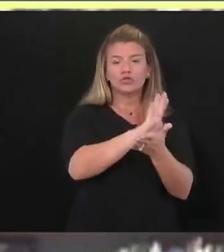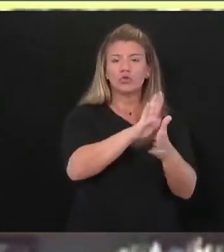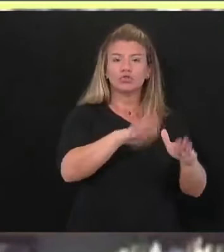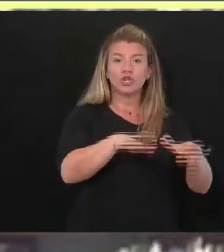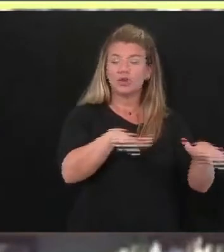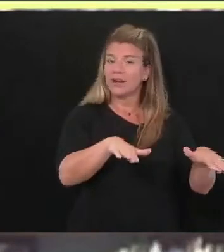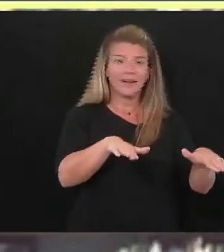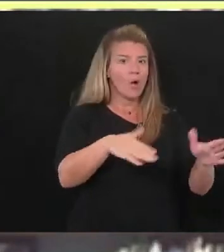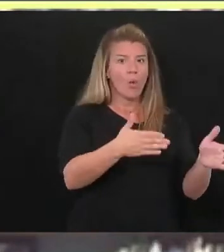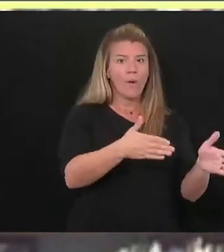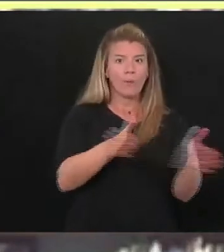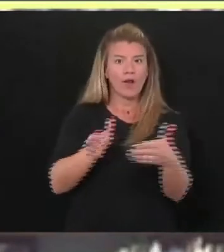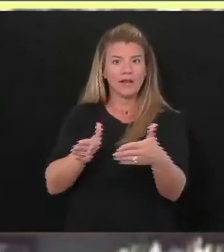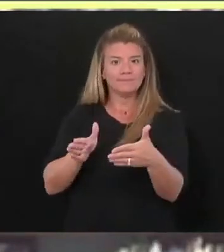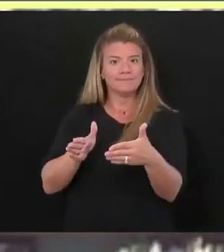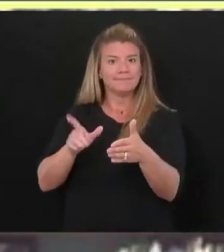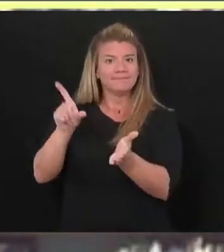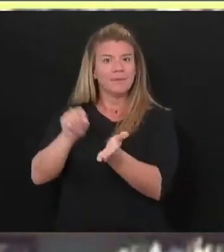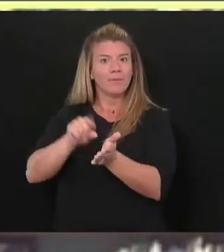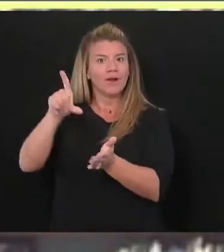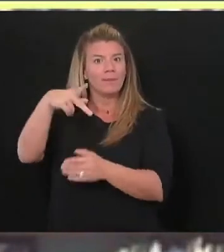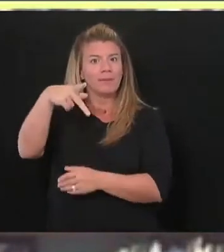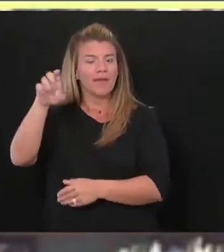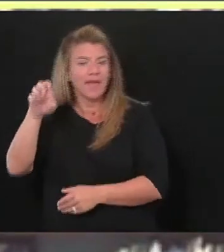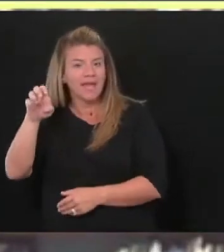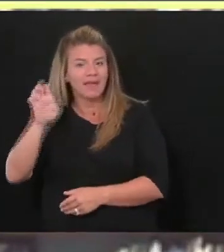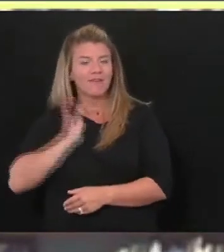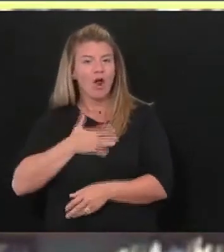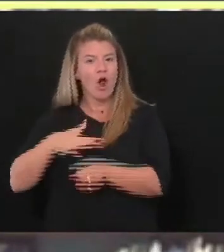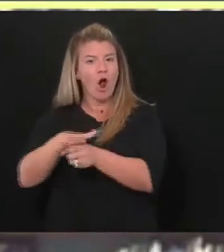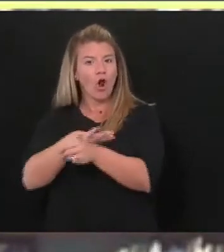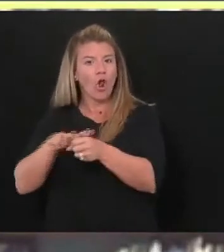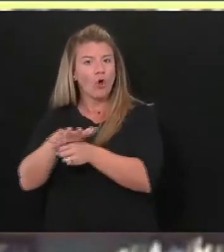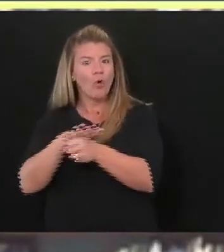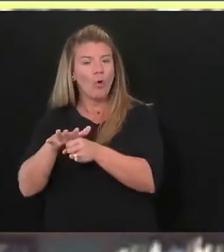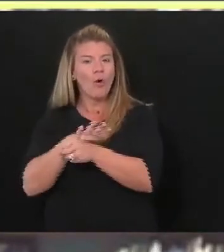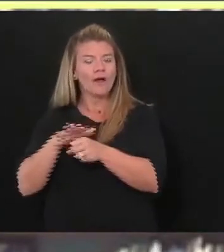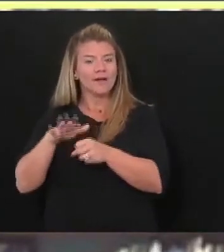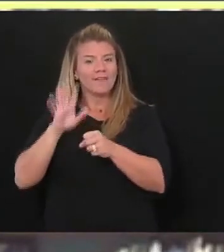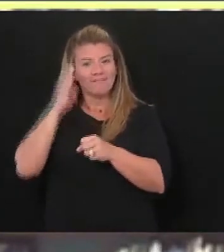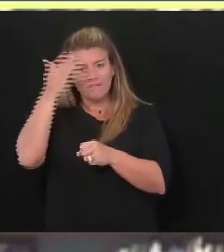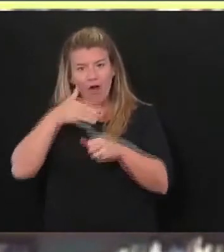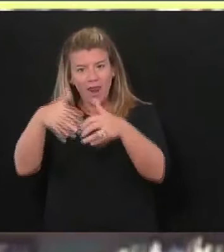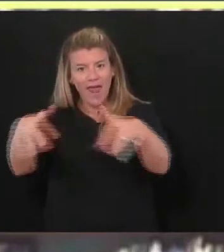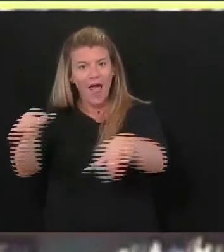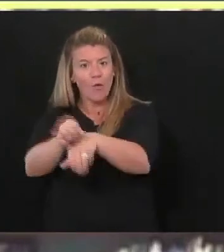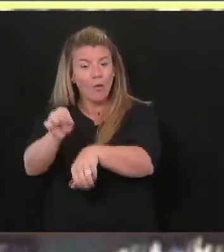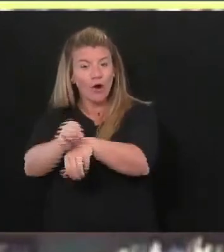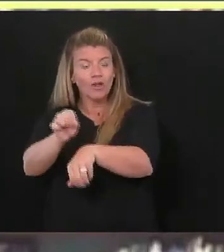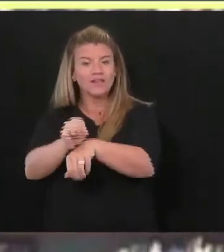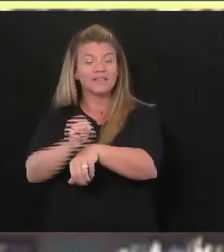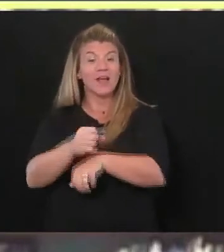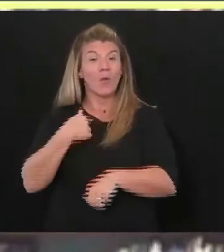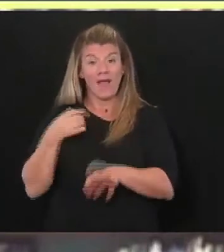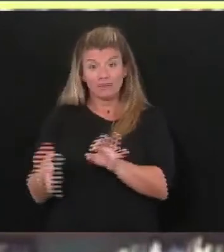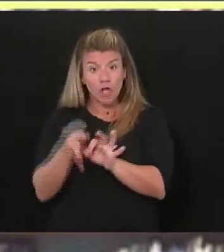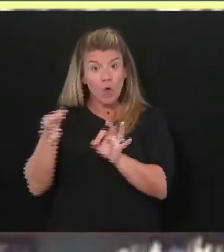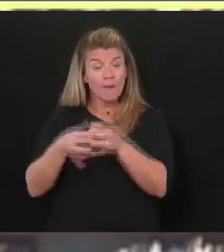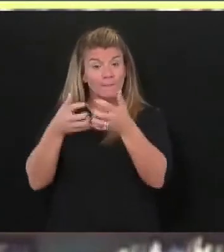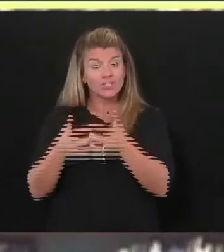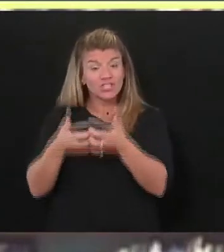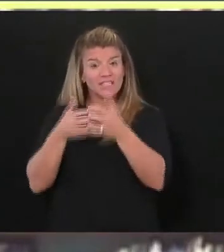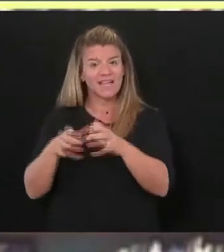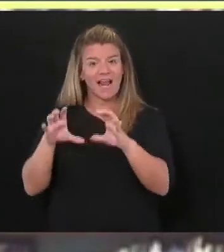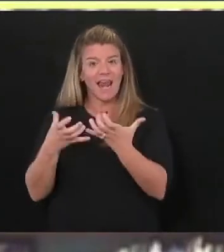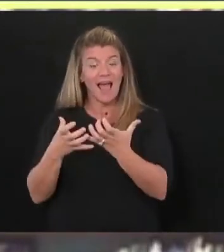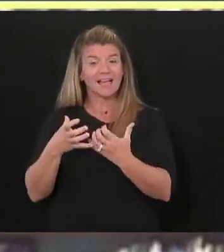to printing personal protective equipment for our local medical professionals. And then in the art studio, we have sewing machines and sewing classes. So we